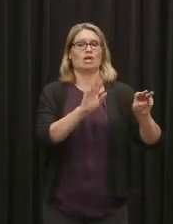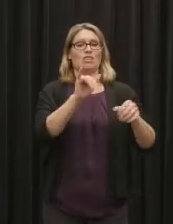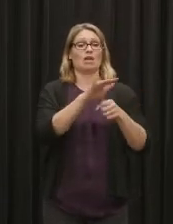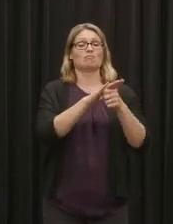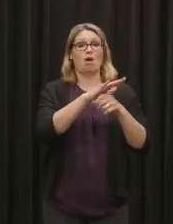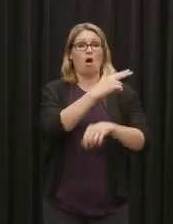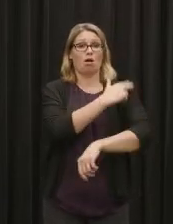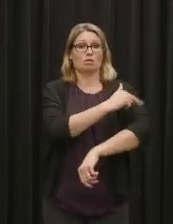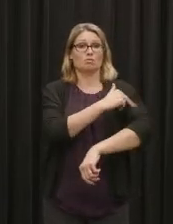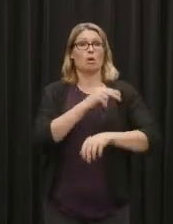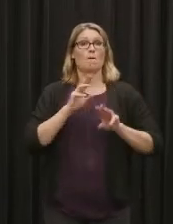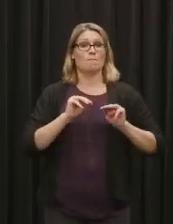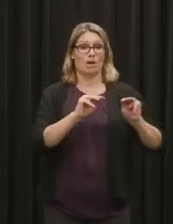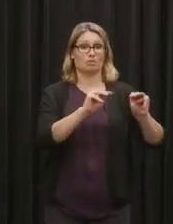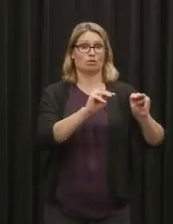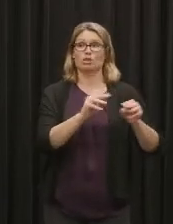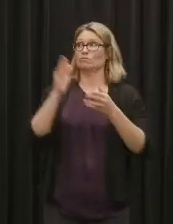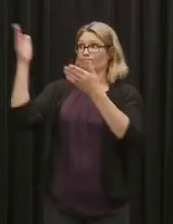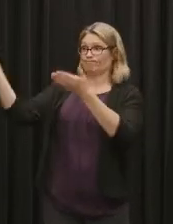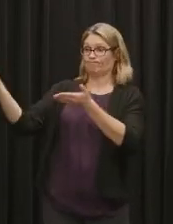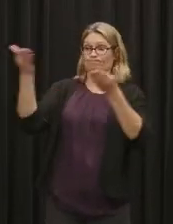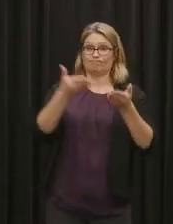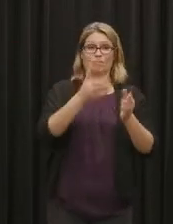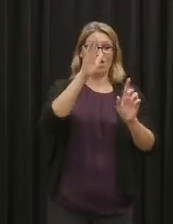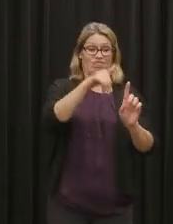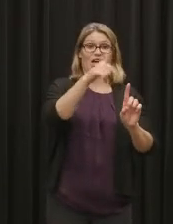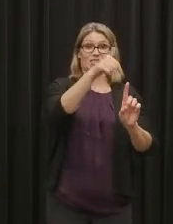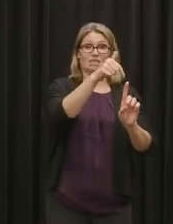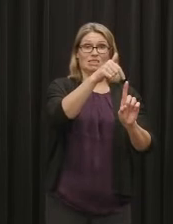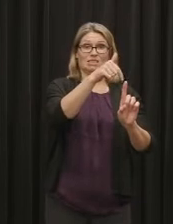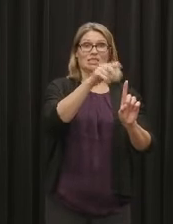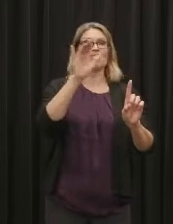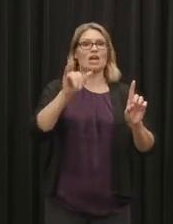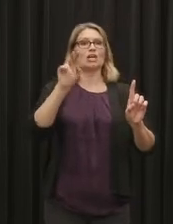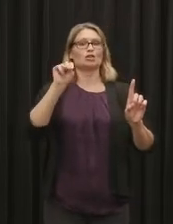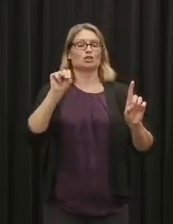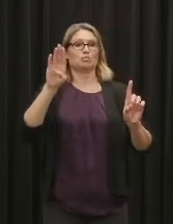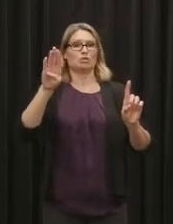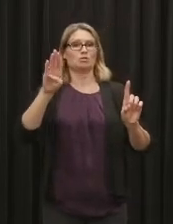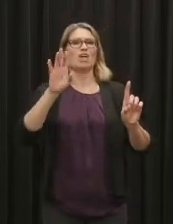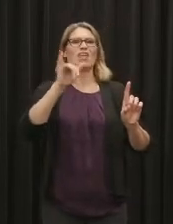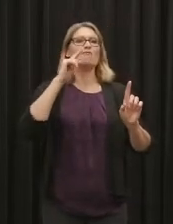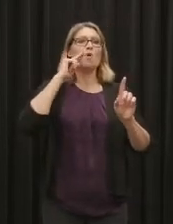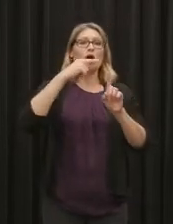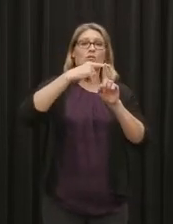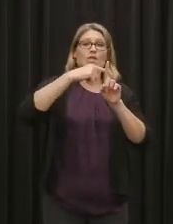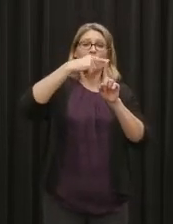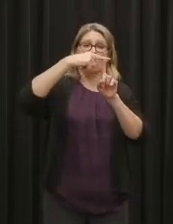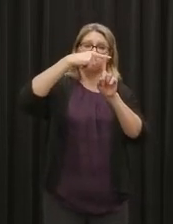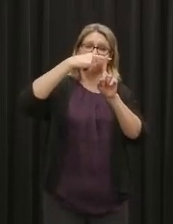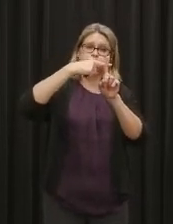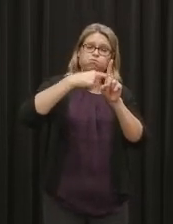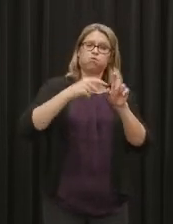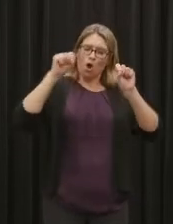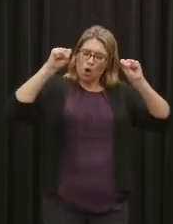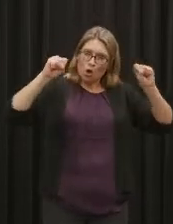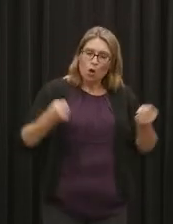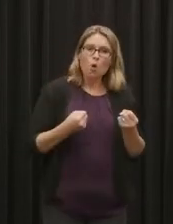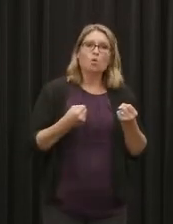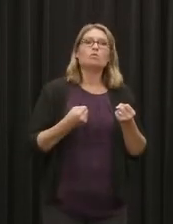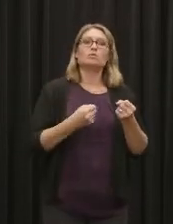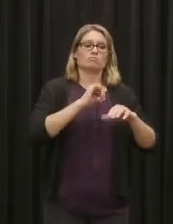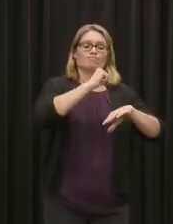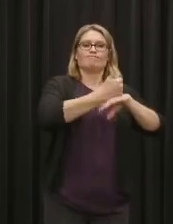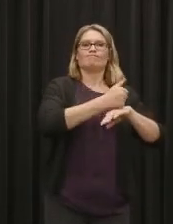Hospital, which is the site of New Brunswick's ultra-low temperature freezer that has just been